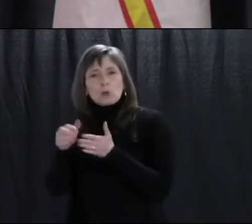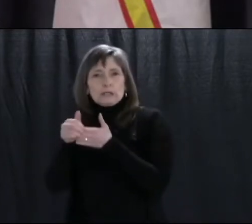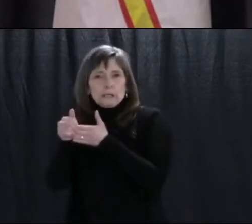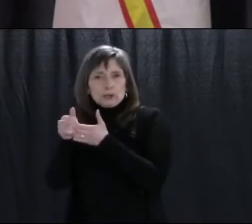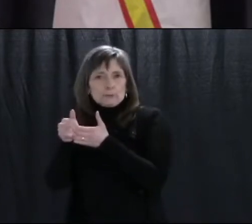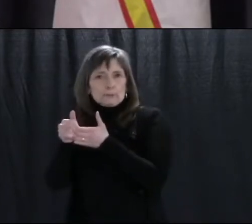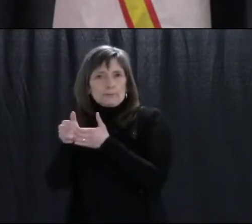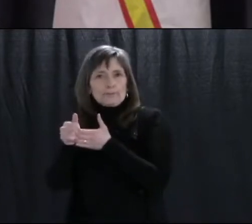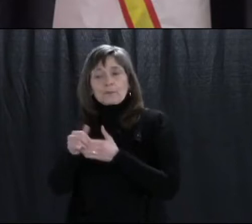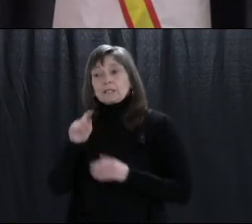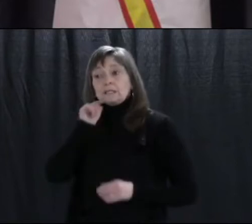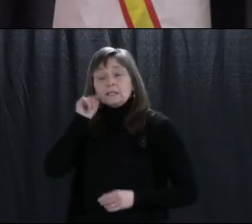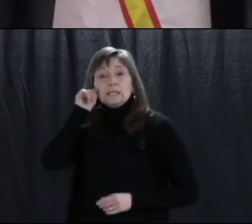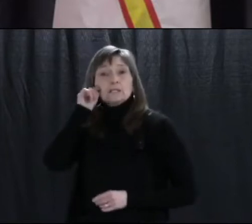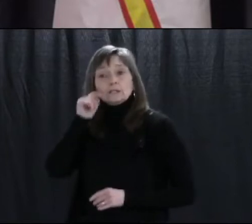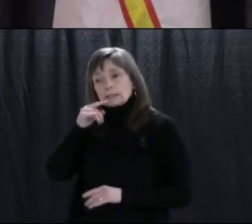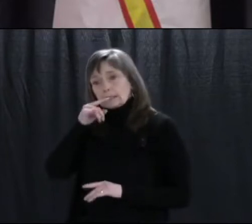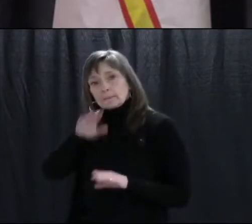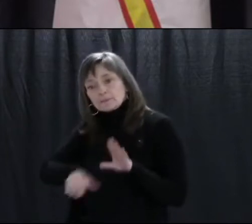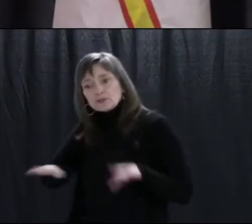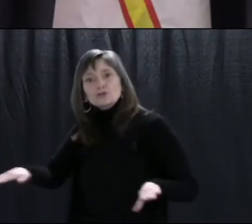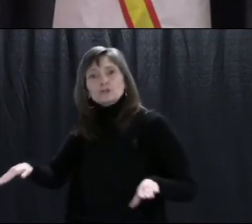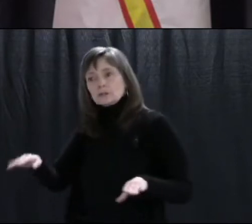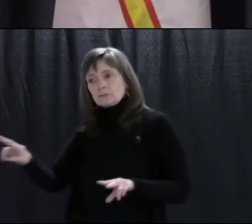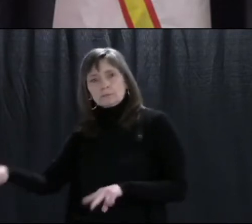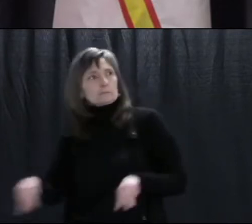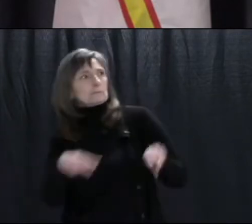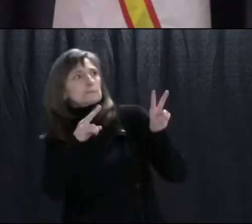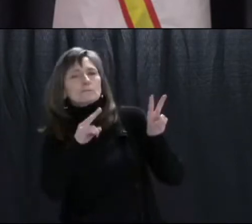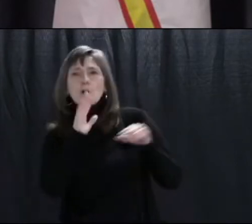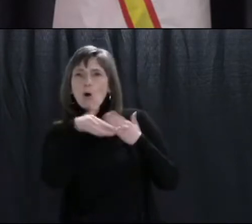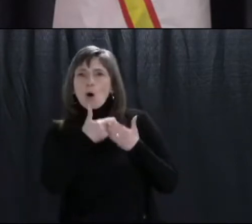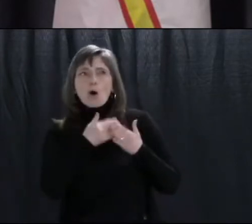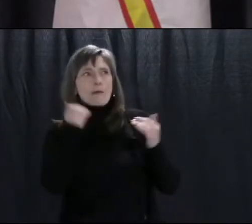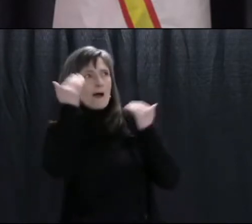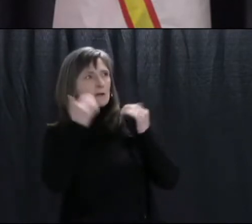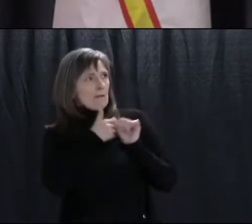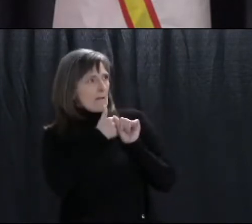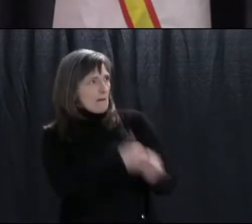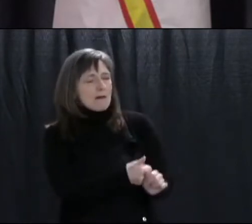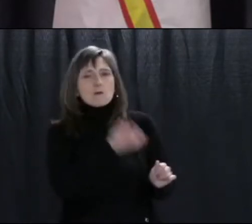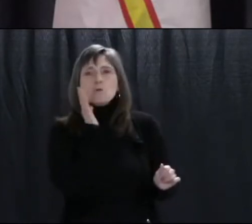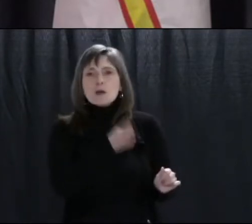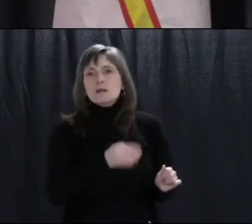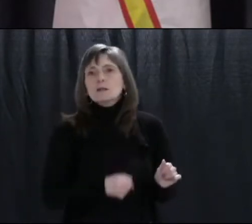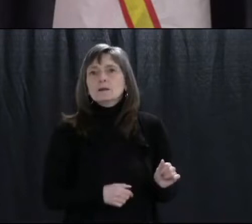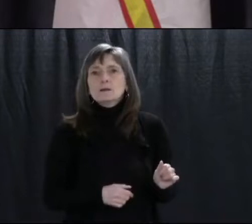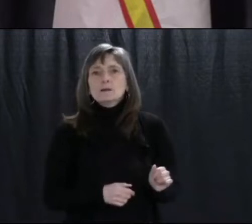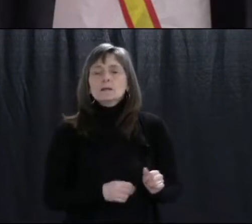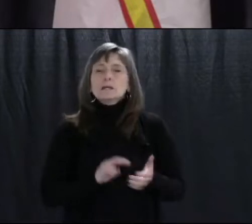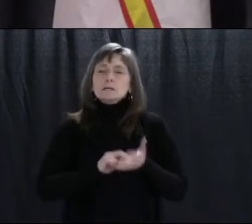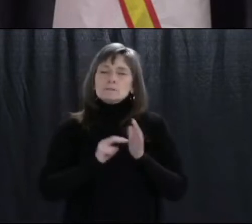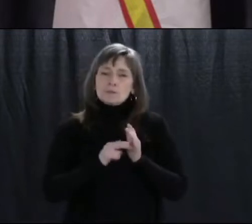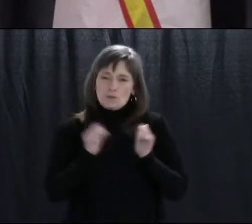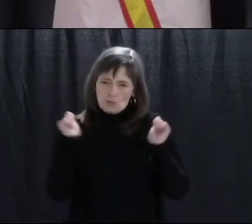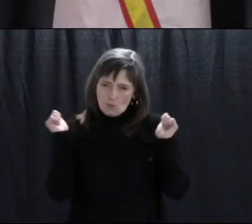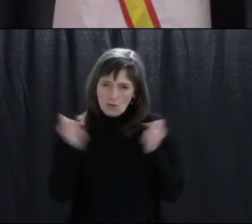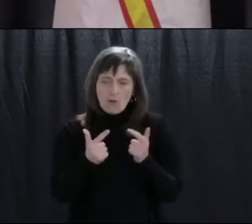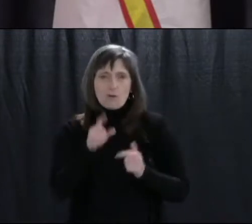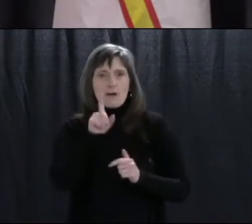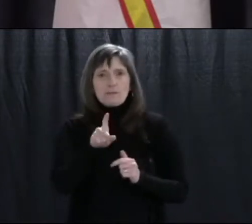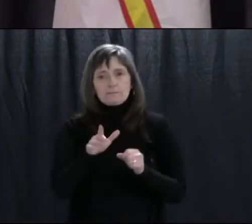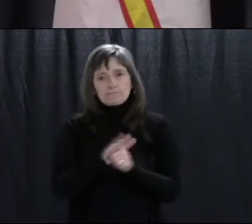teenagers around you. They look up to you and they follow in your footsteps. What we need is for everyone to